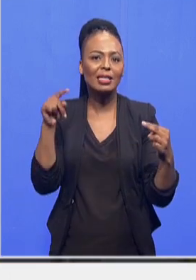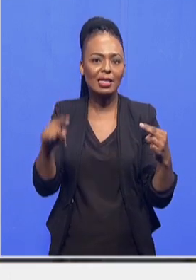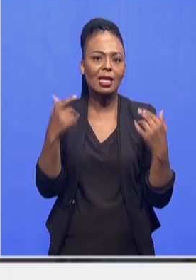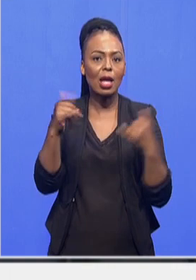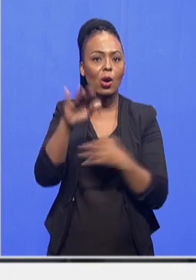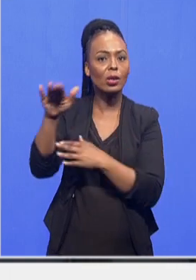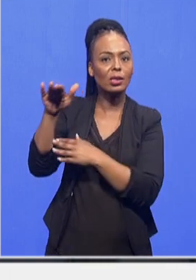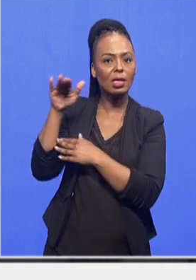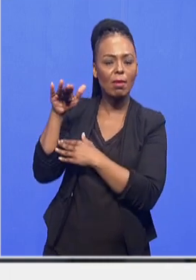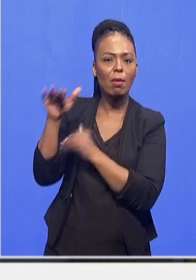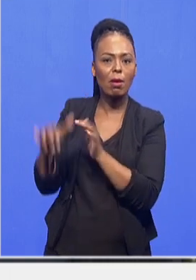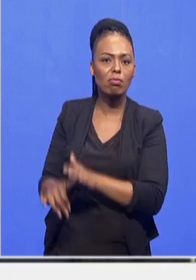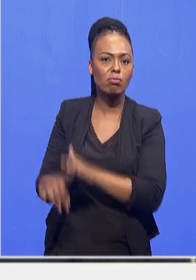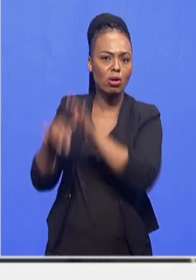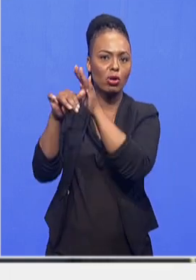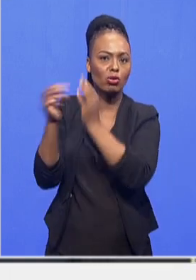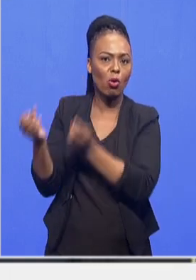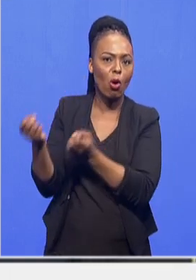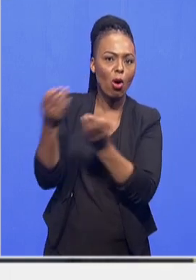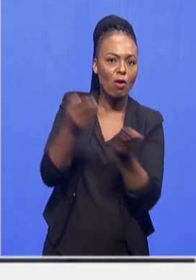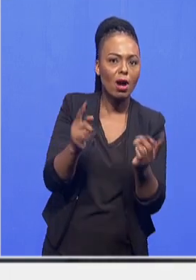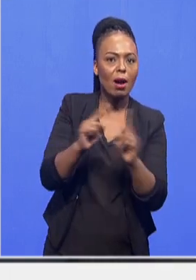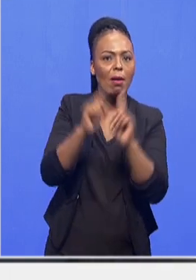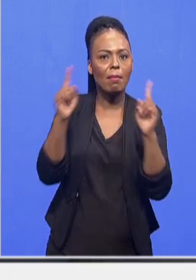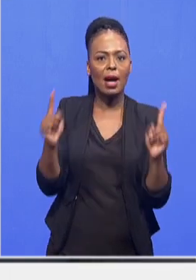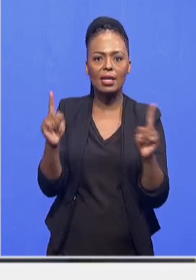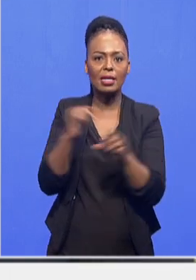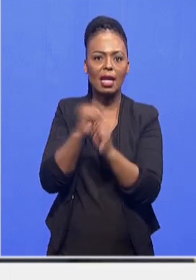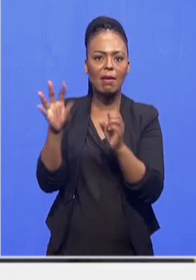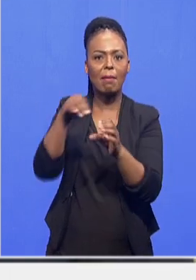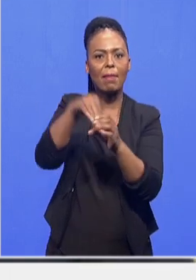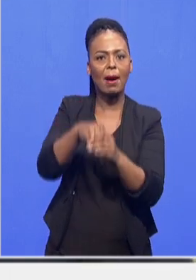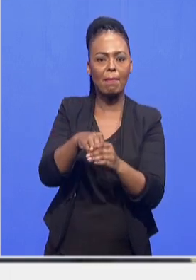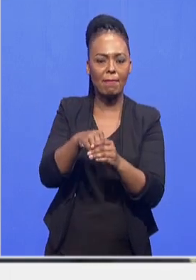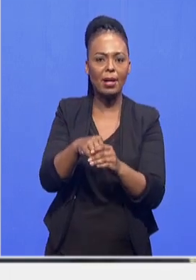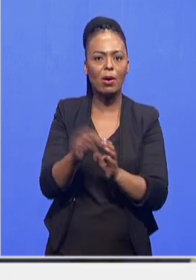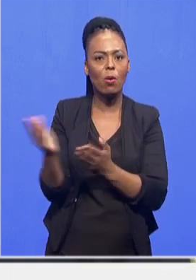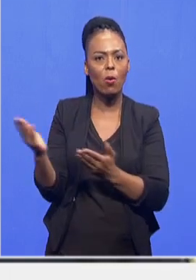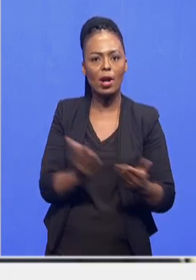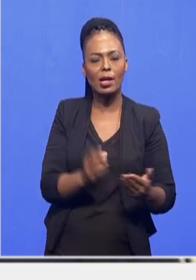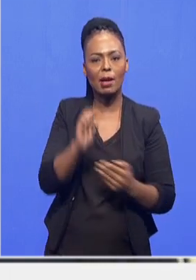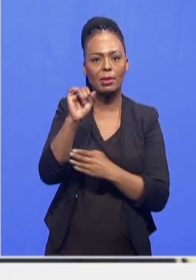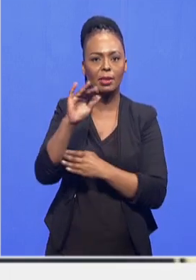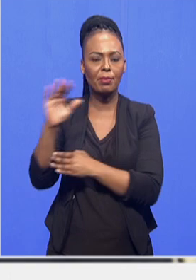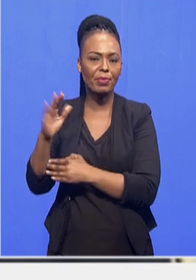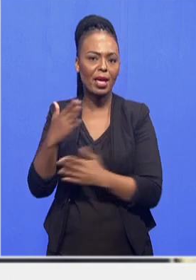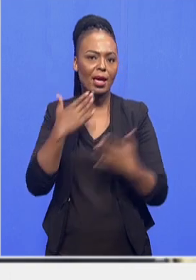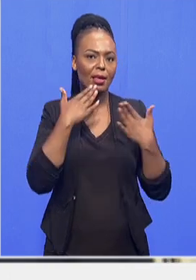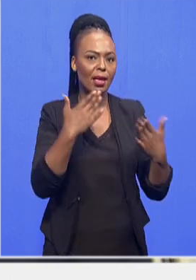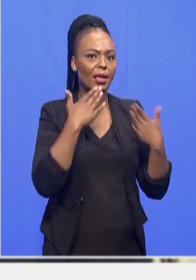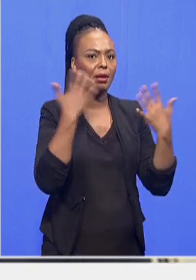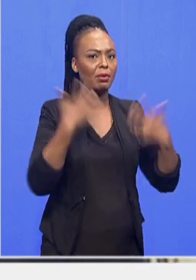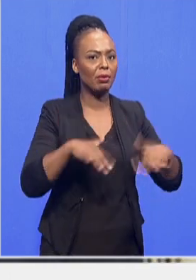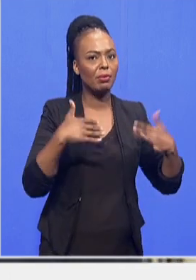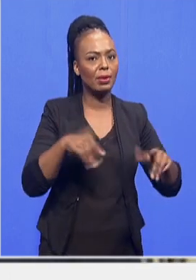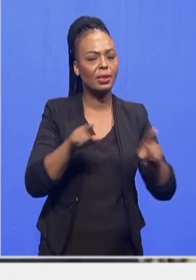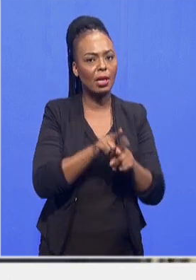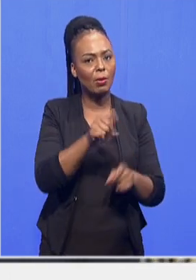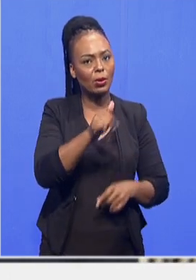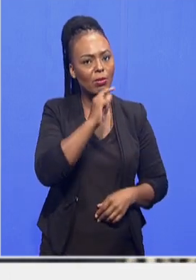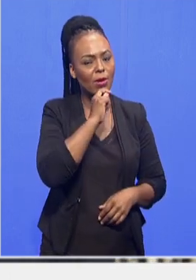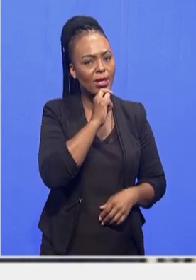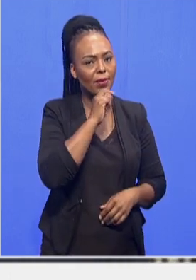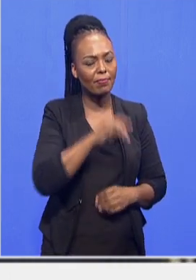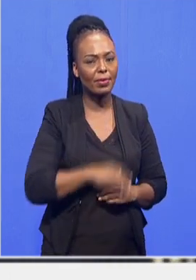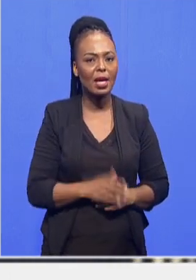has the potential to offer, but they haven't been tapped into. Welcome to the SABC. Thank you very much and good morning. Yeah, let